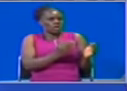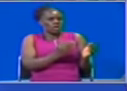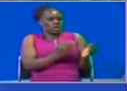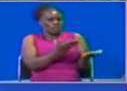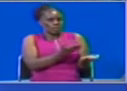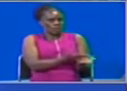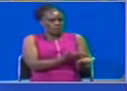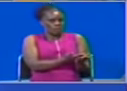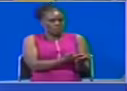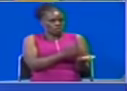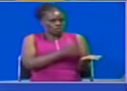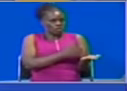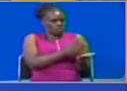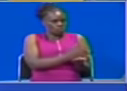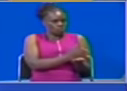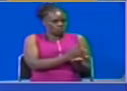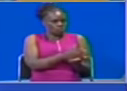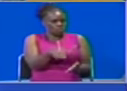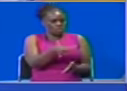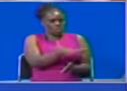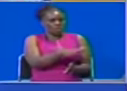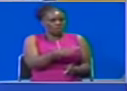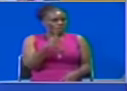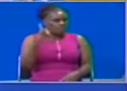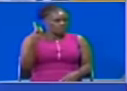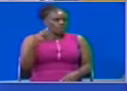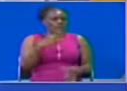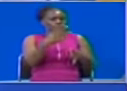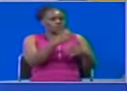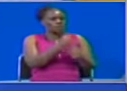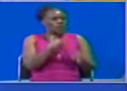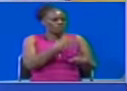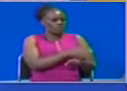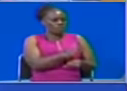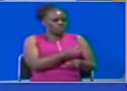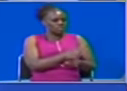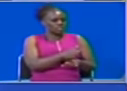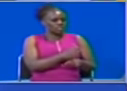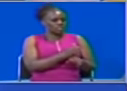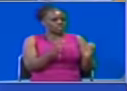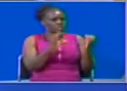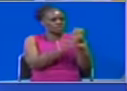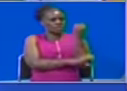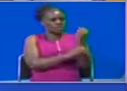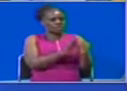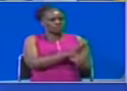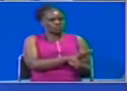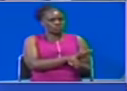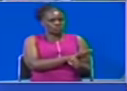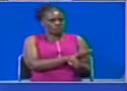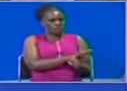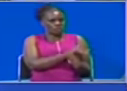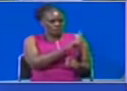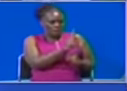fund apply through their divisions. So like the Kenya Medical Association has several divisions around the country. So they are vetted through